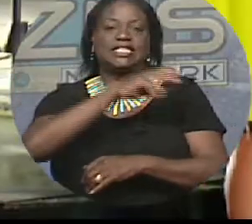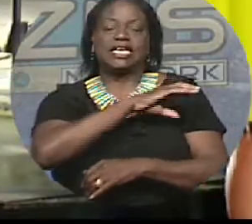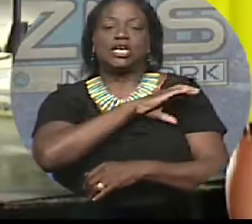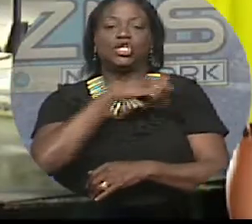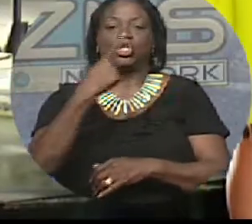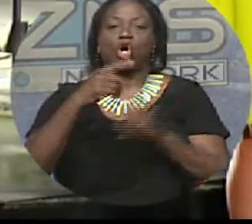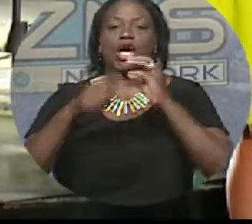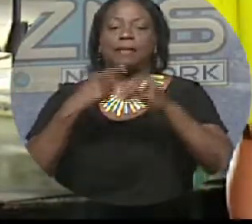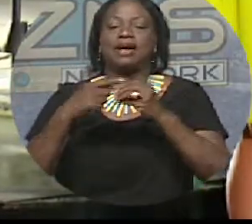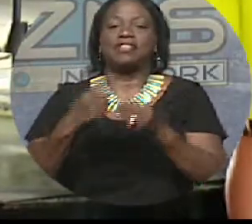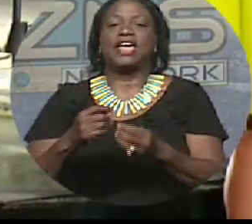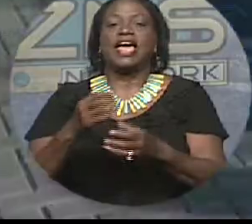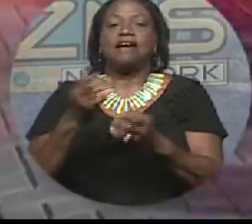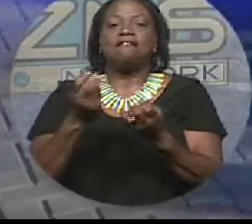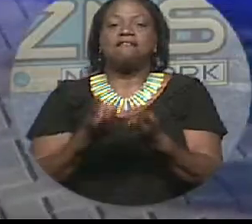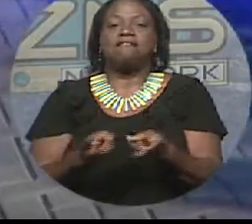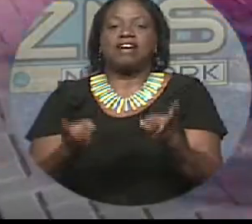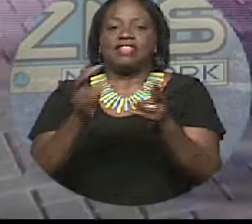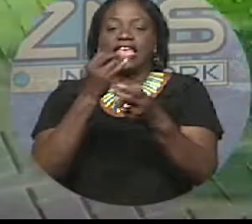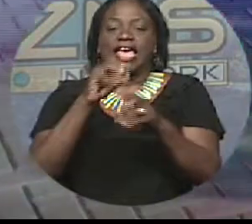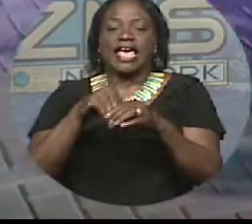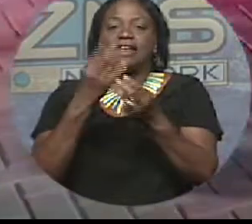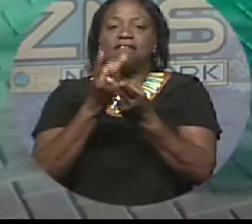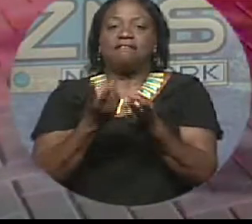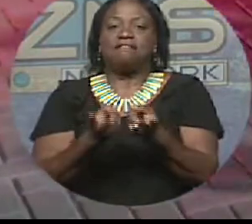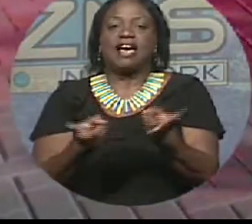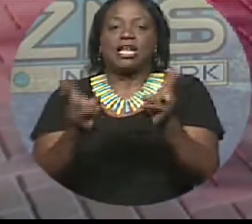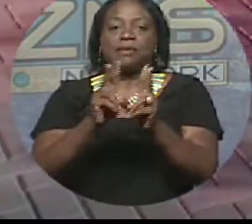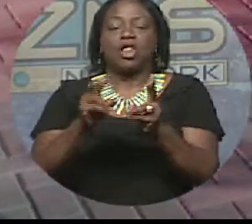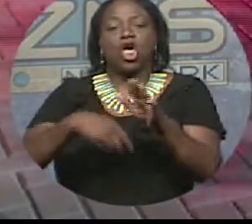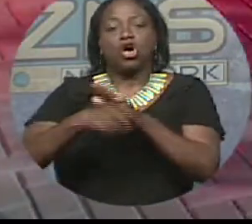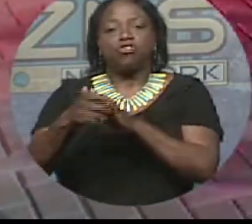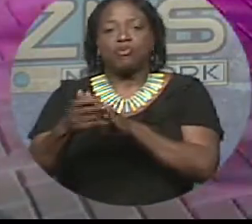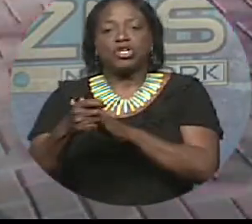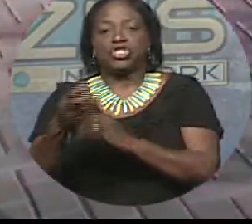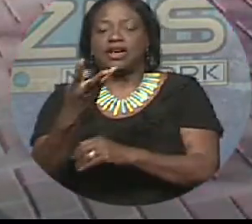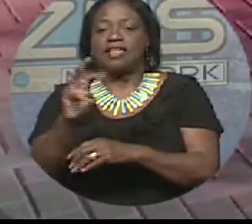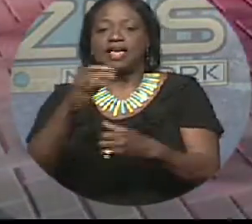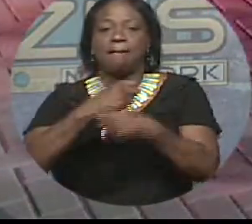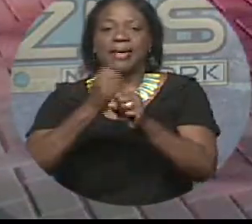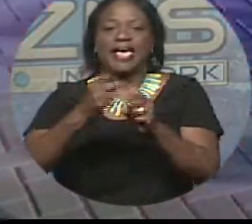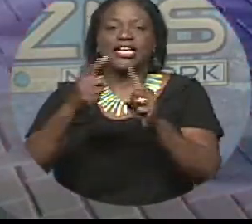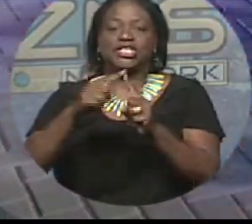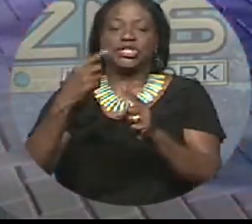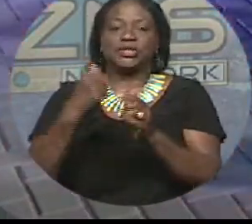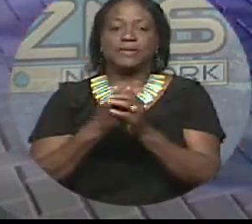contributions of these many great Bahamians, as well as his government's commitment to culture as well.